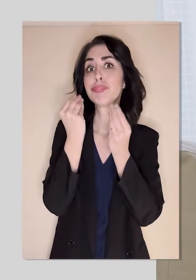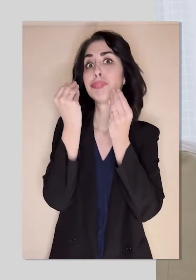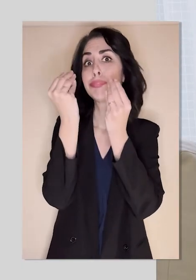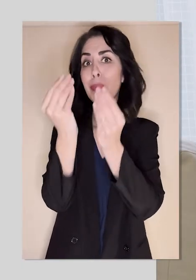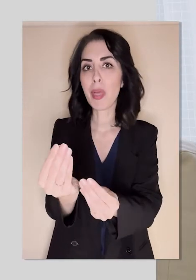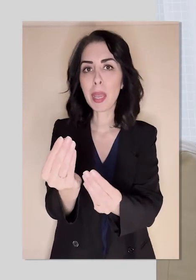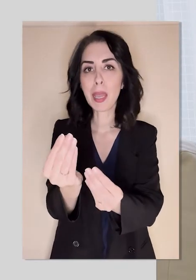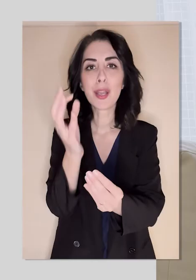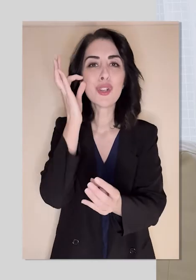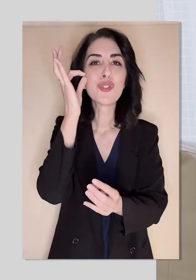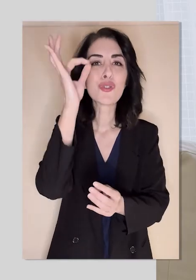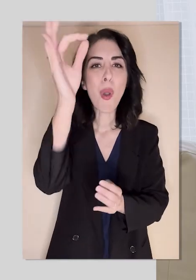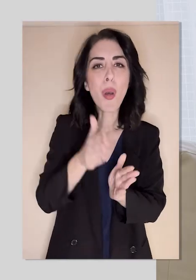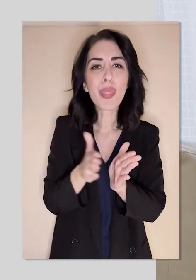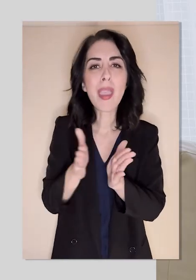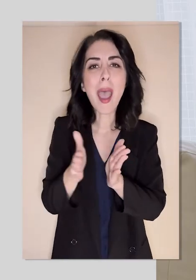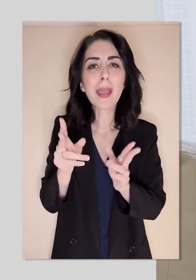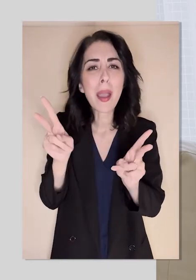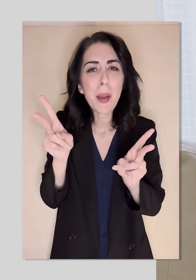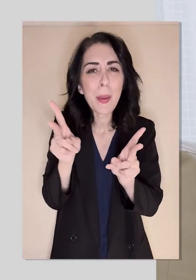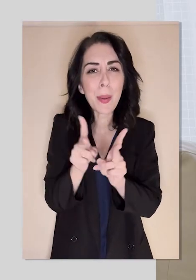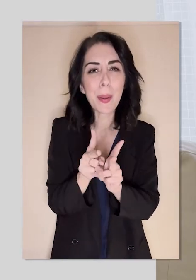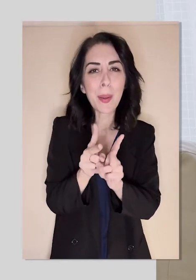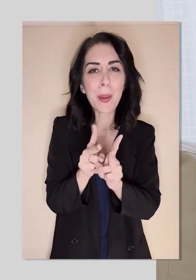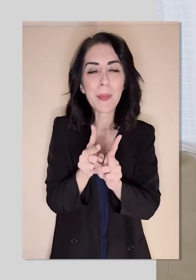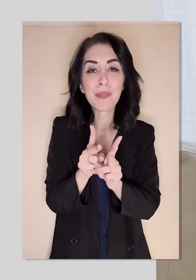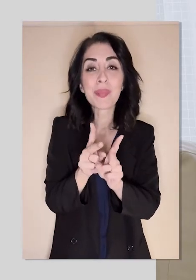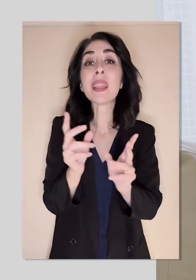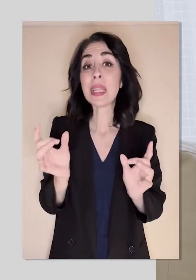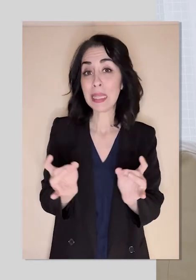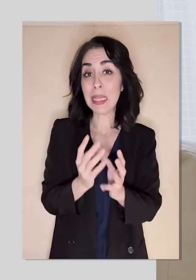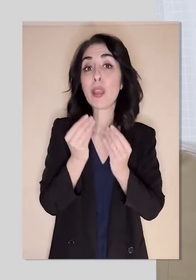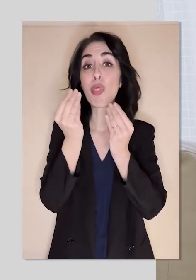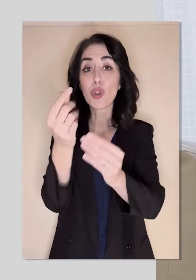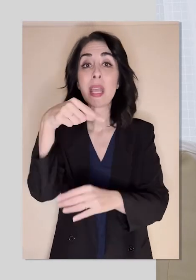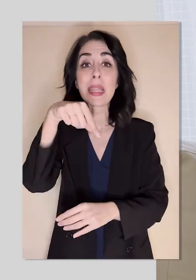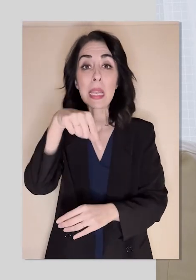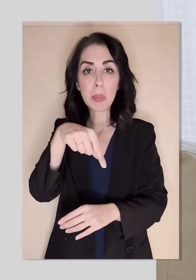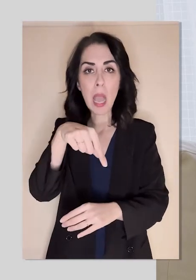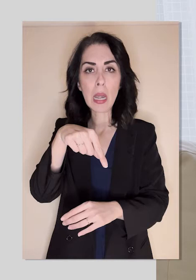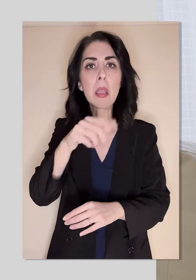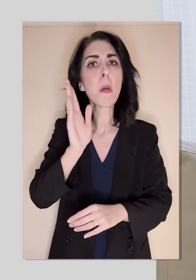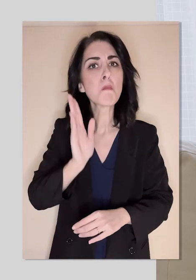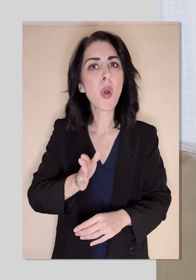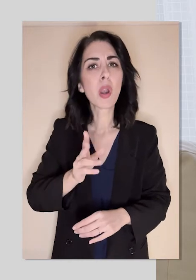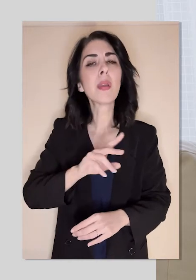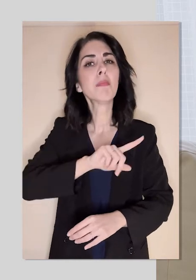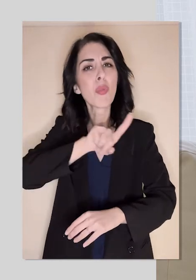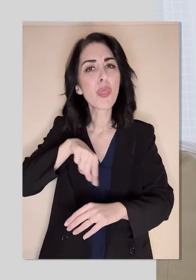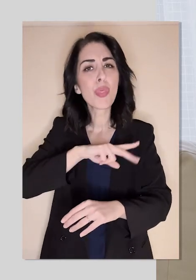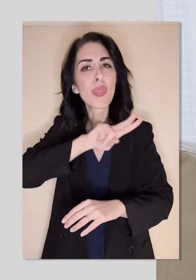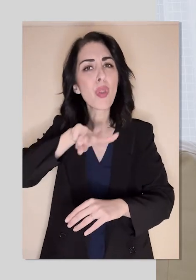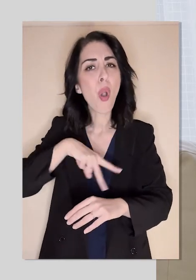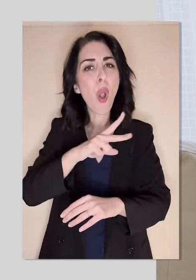proper treatment, it'll be maybe 2 hours or 3 hours at the most, Or it might be longer, but